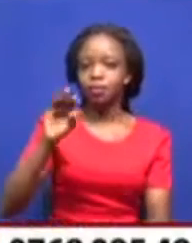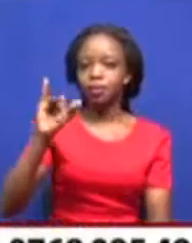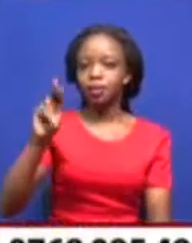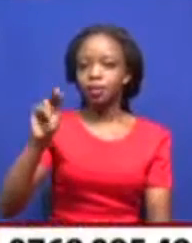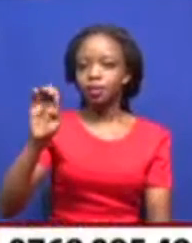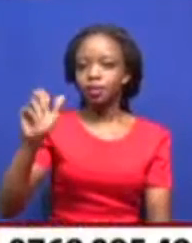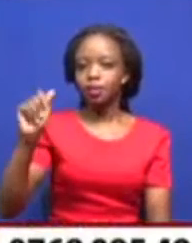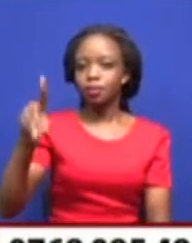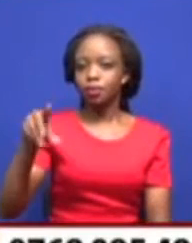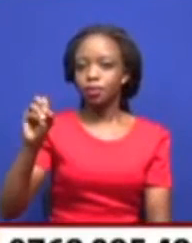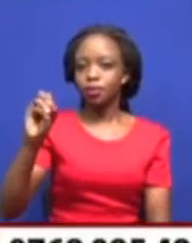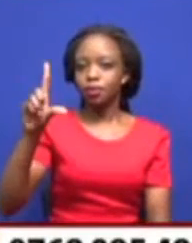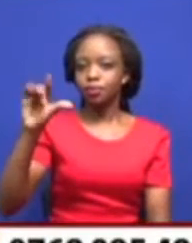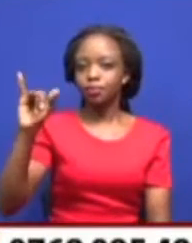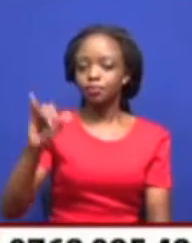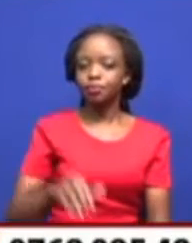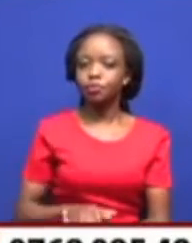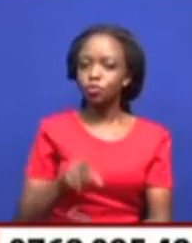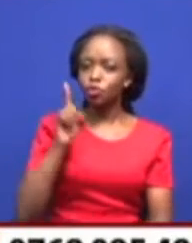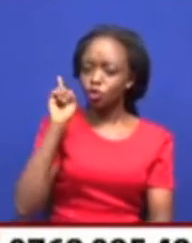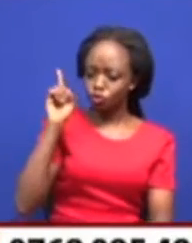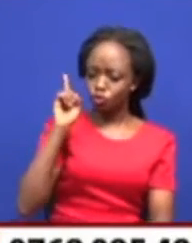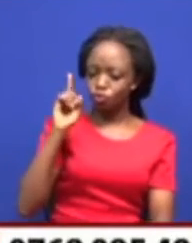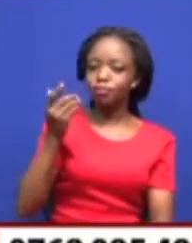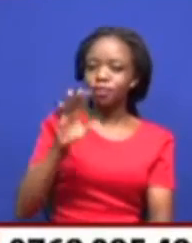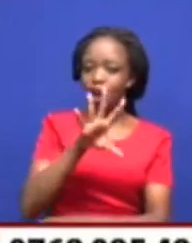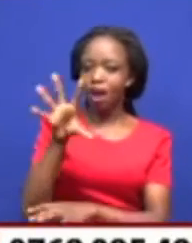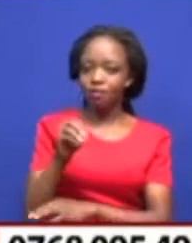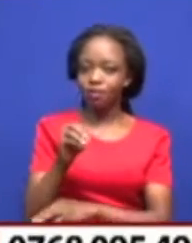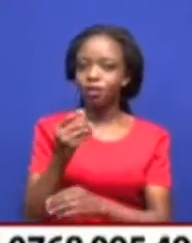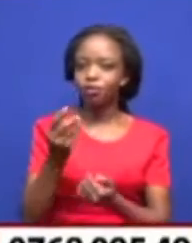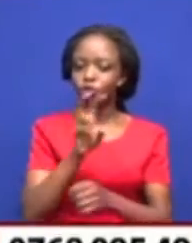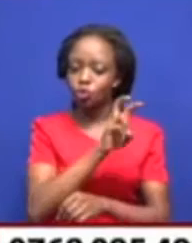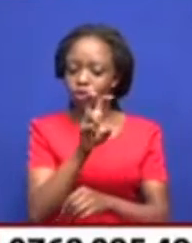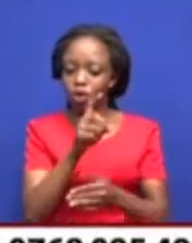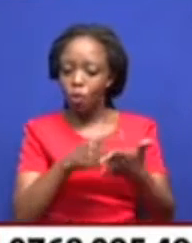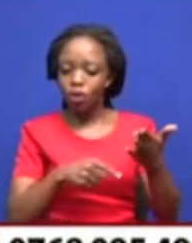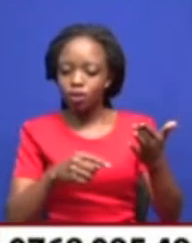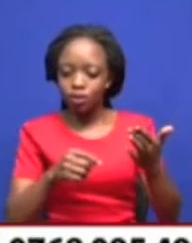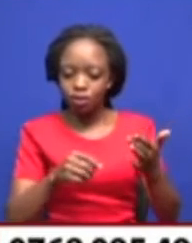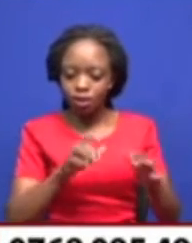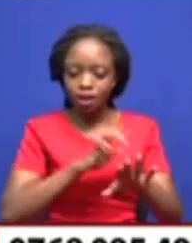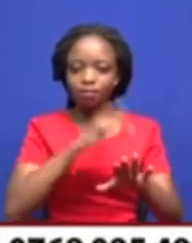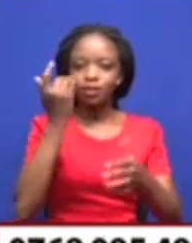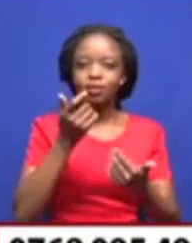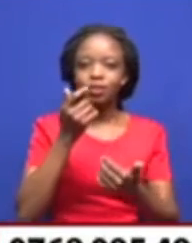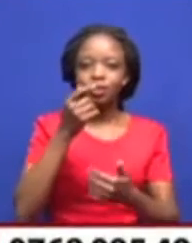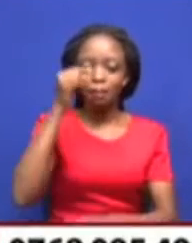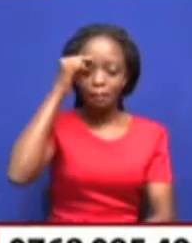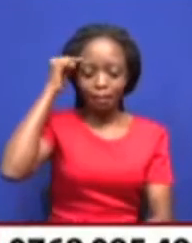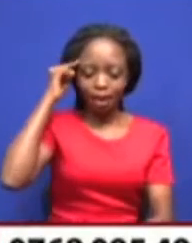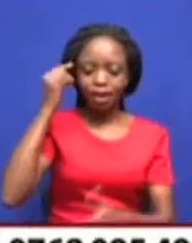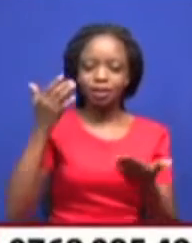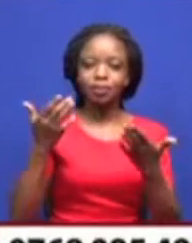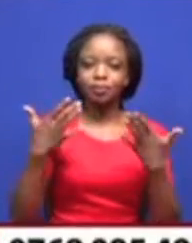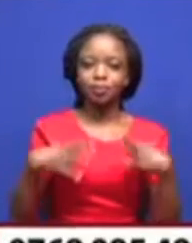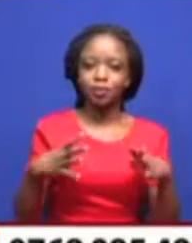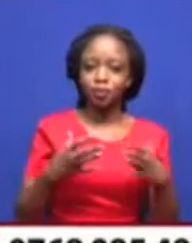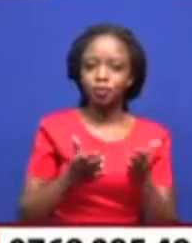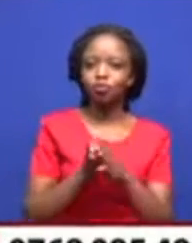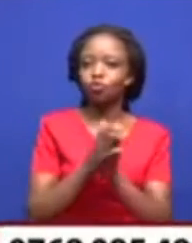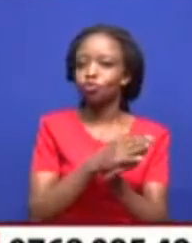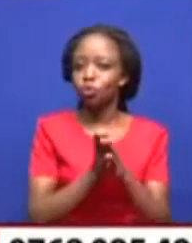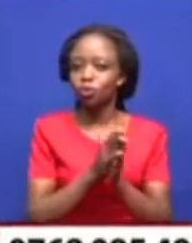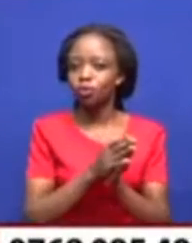let's face it, you are African, and we have seen what has been happening with the Black Lives Matter demos. What do you make of the indifference